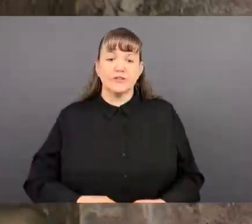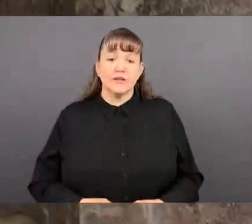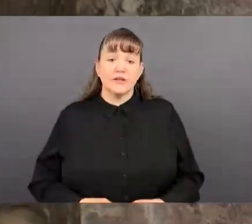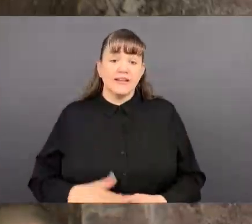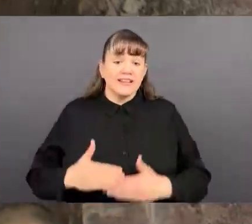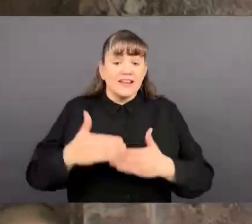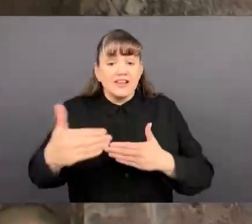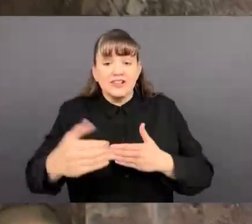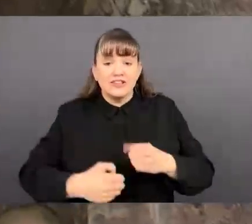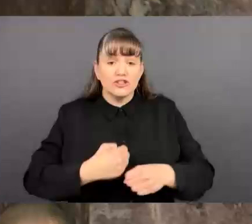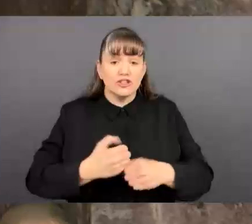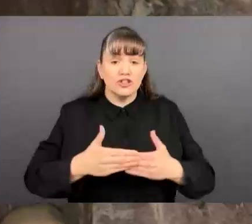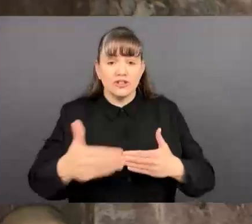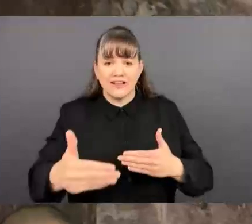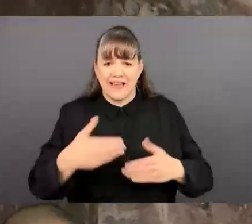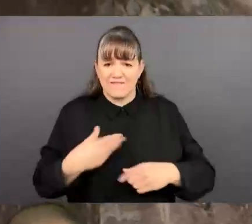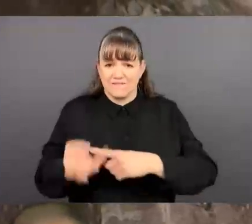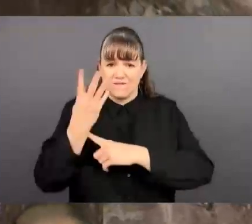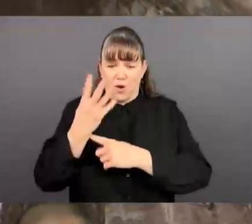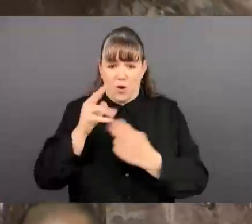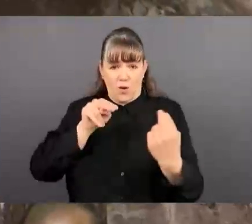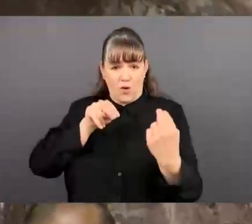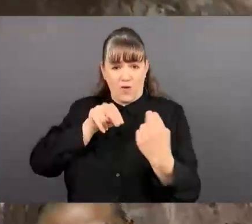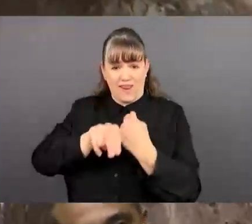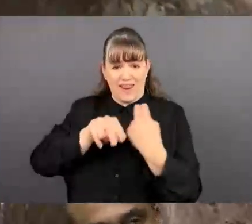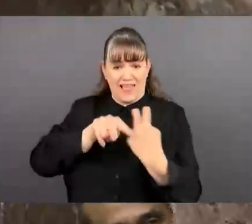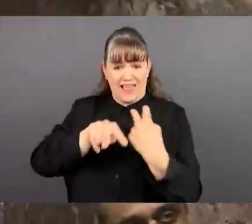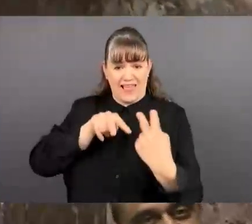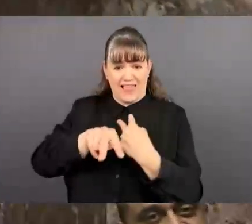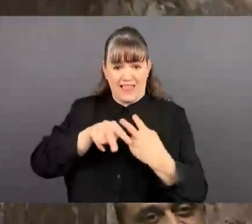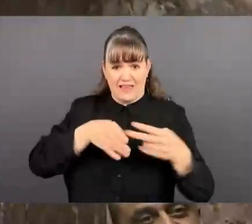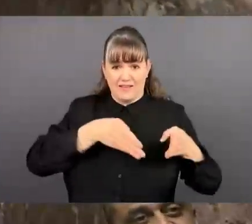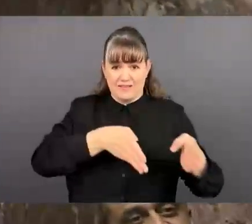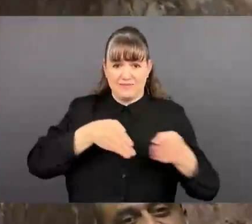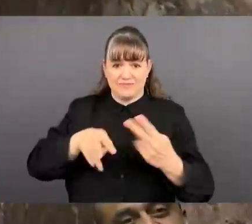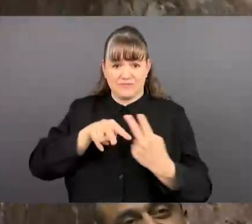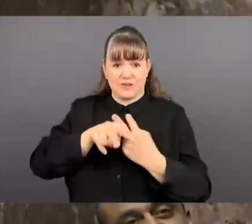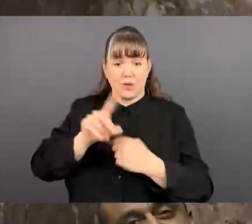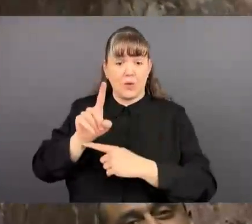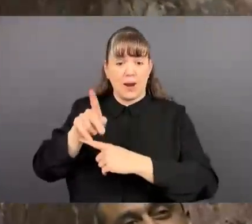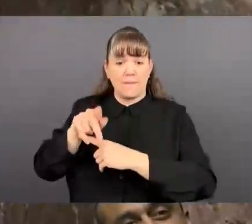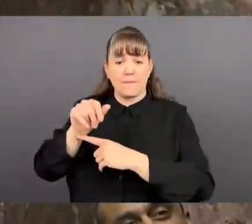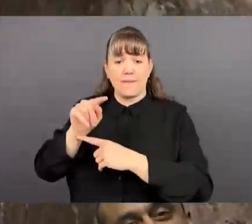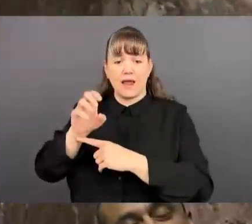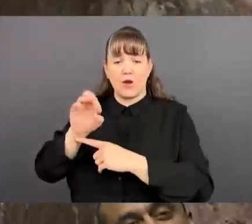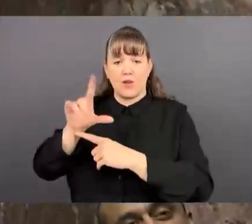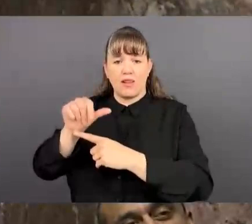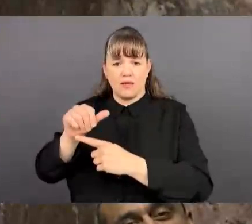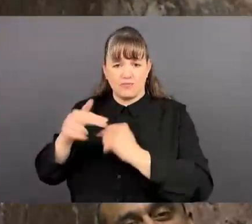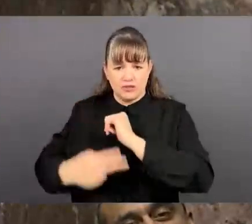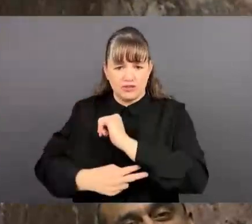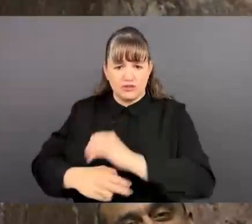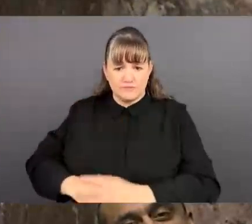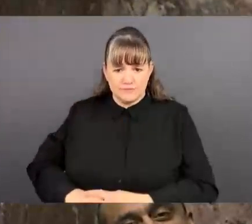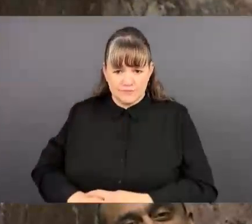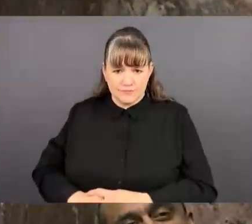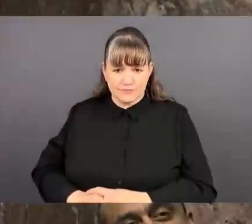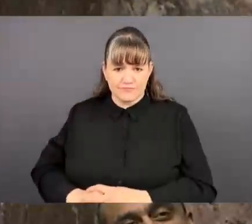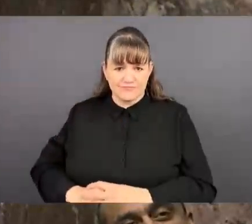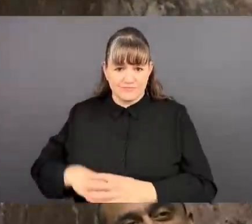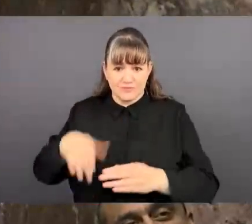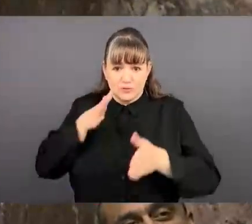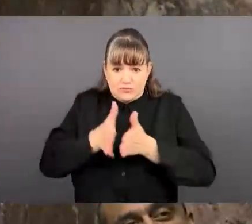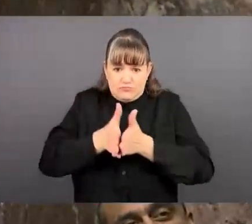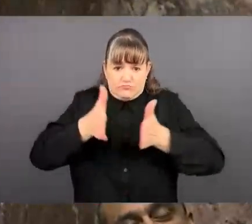the size of the existing one, Honourable Speaker, that's going to make it easier. It's going to make it easier for vehicle traffic between Surrey and